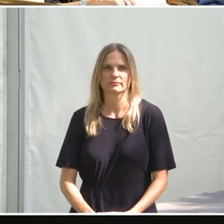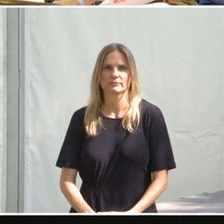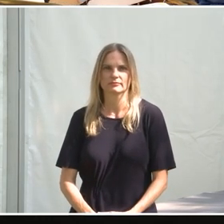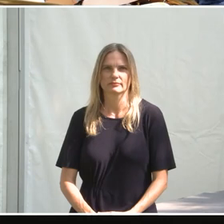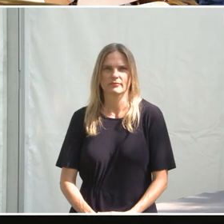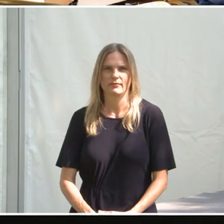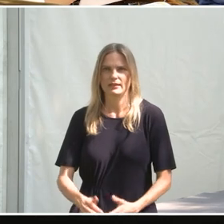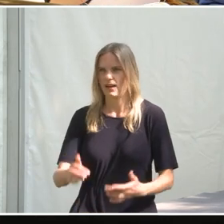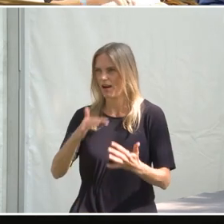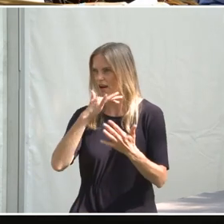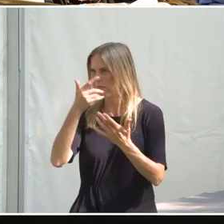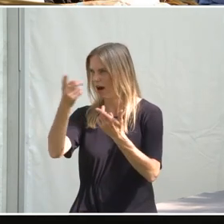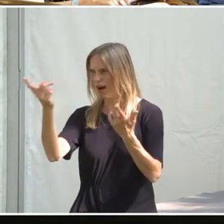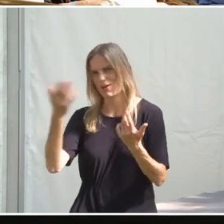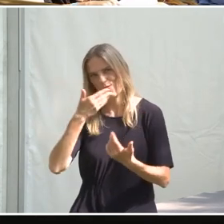Not that many, Dina.